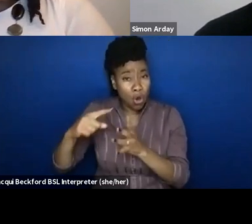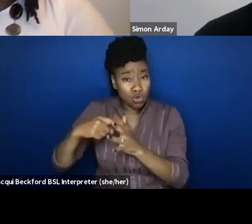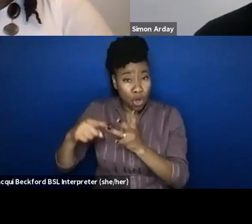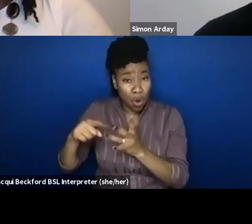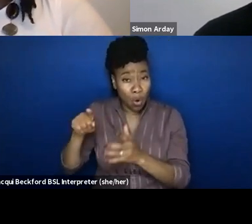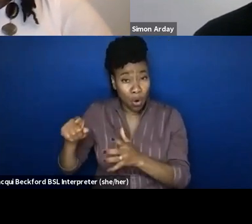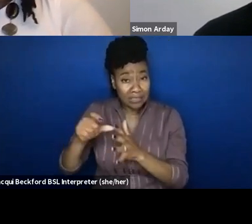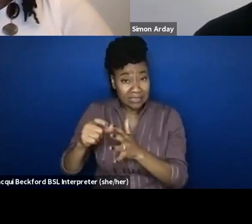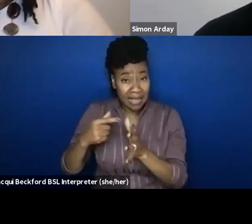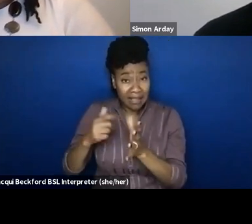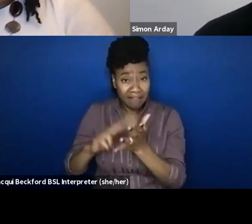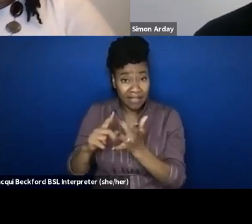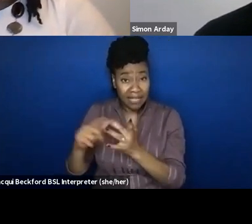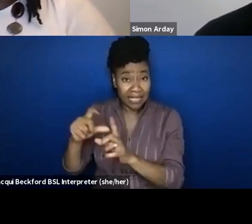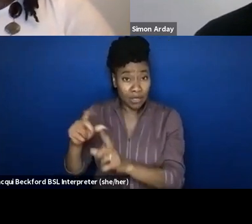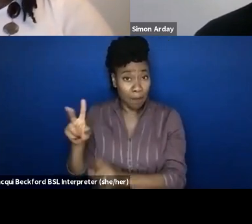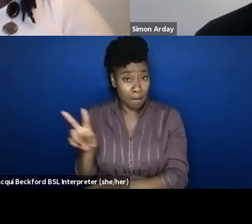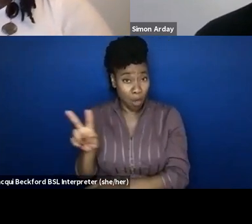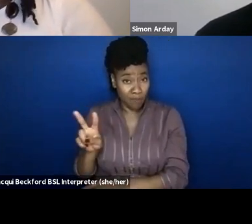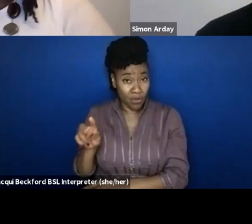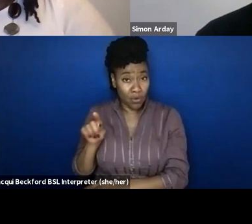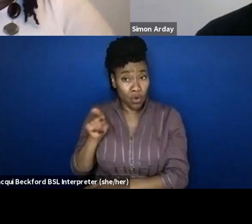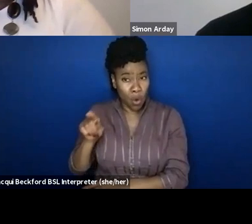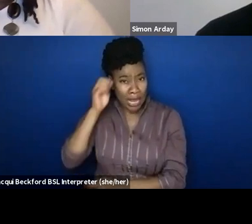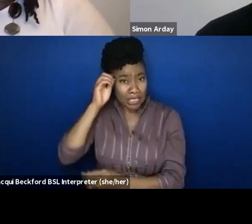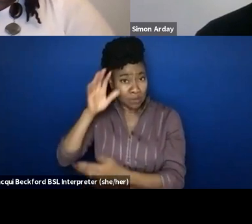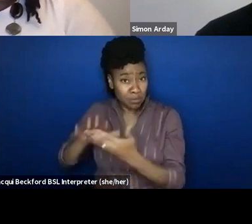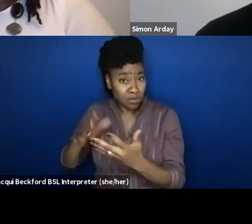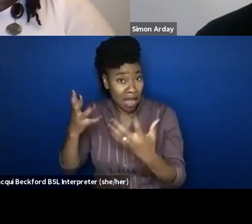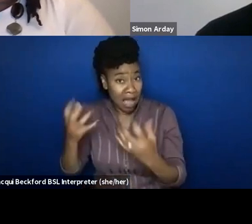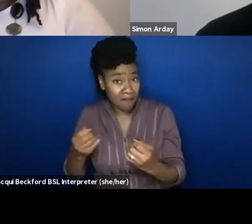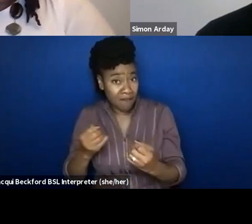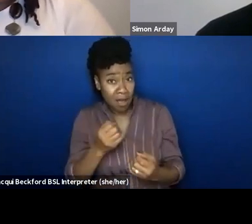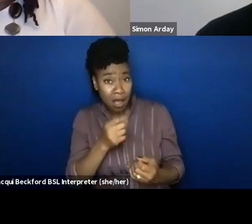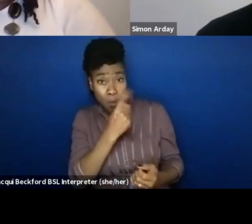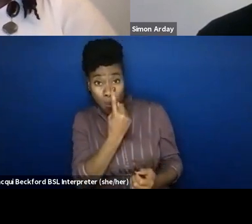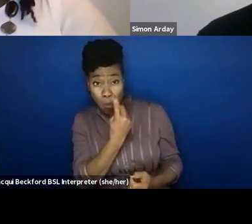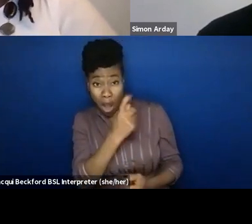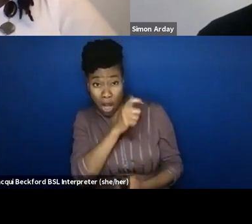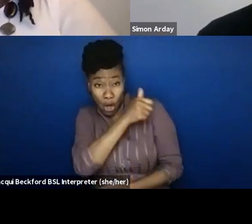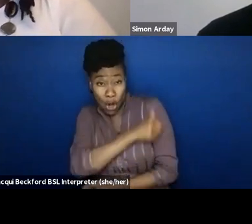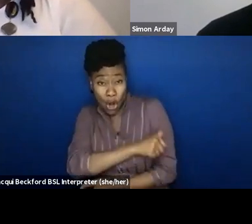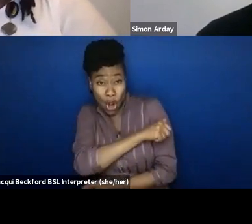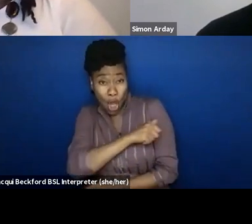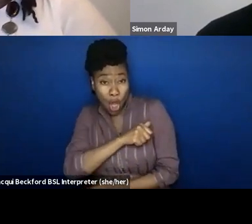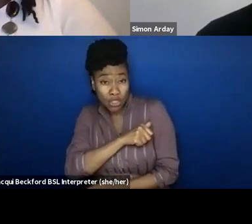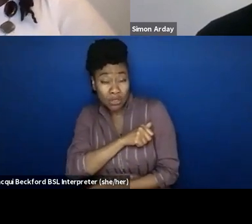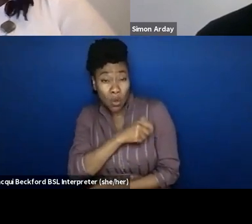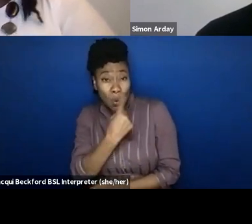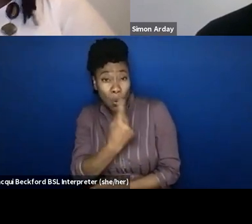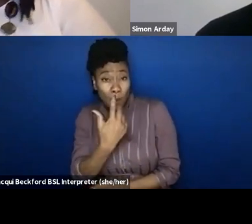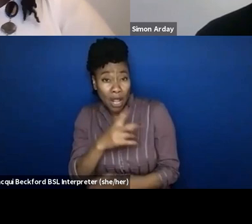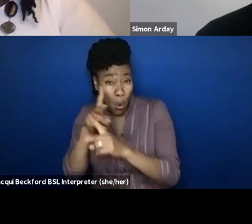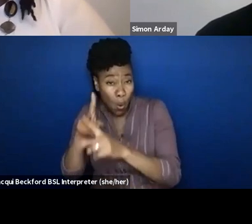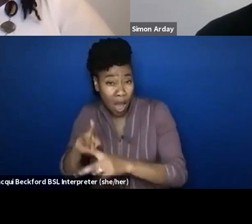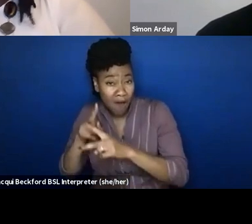like a particular member, a particular nurse who cared for you, who left a lasting impression? And